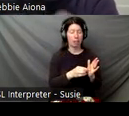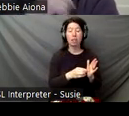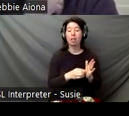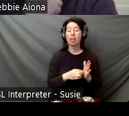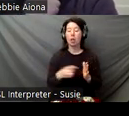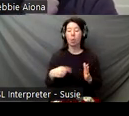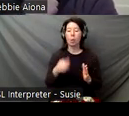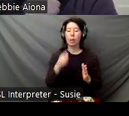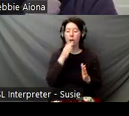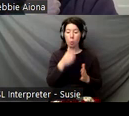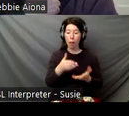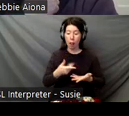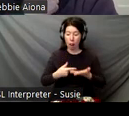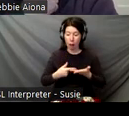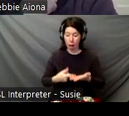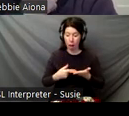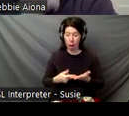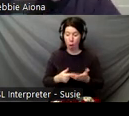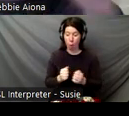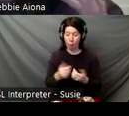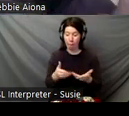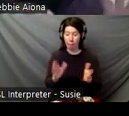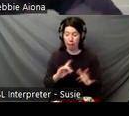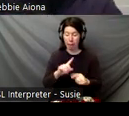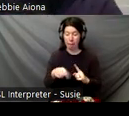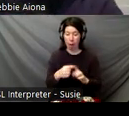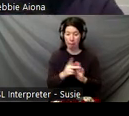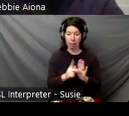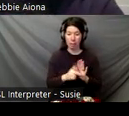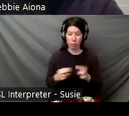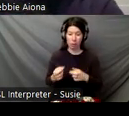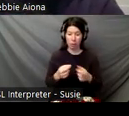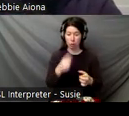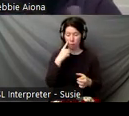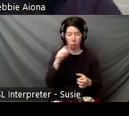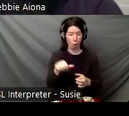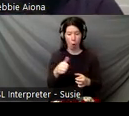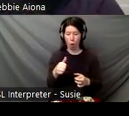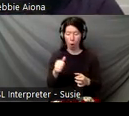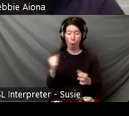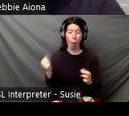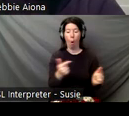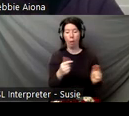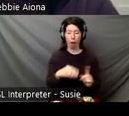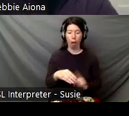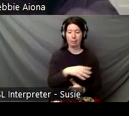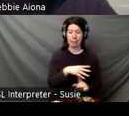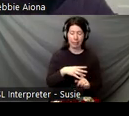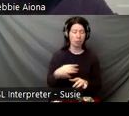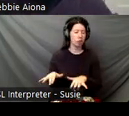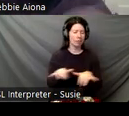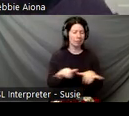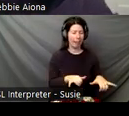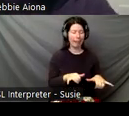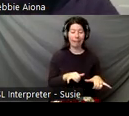consulted about policy recommendations in all contexts. So, you know, we just like our commission, you know, we take